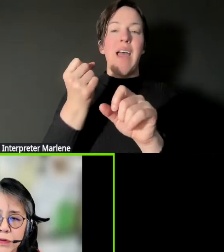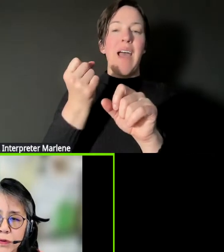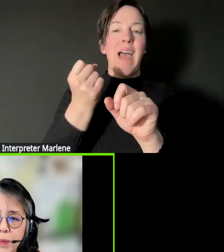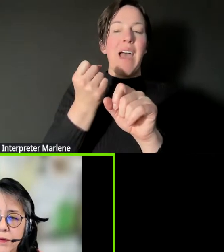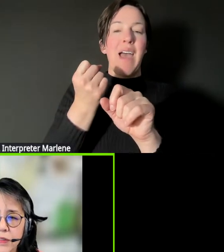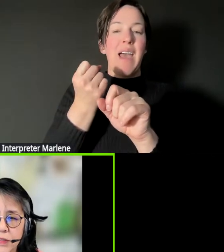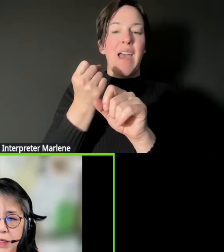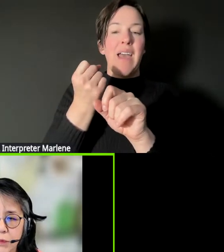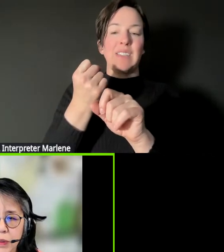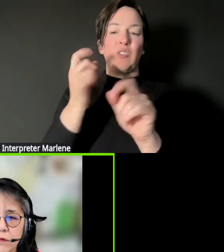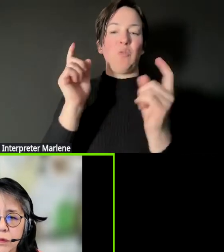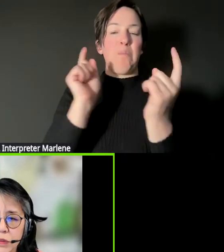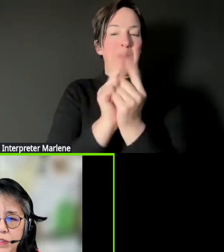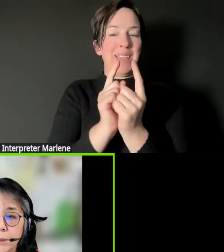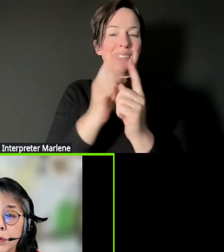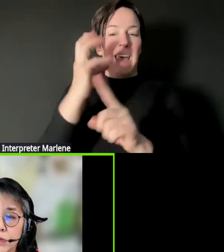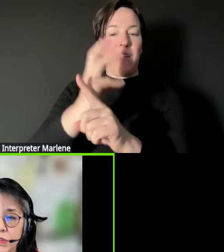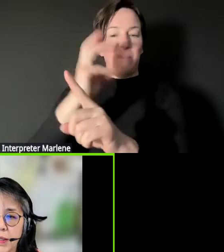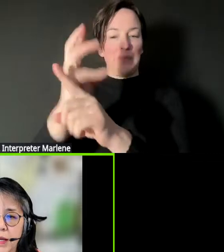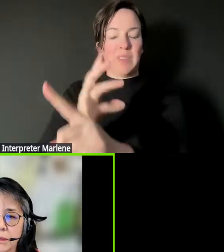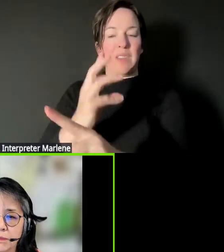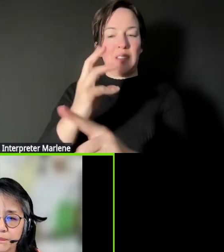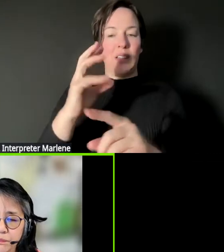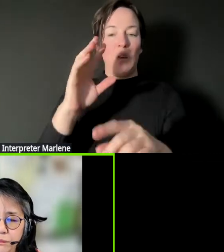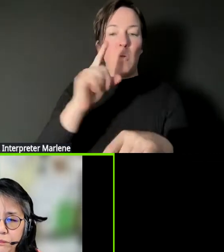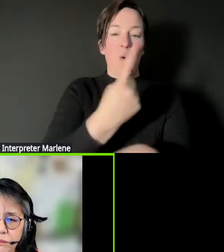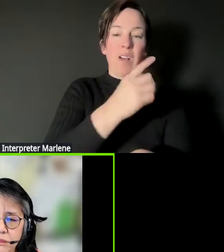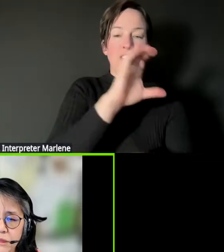by Zoom, and the second one, of course, in person again.